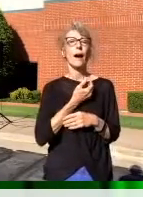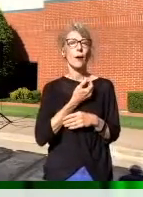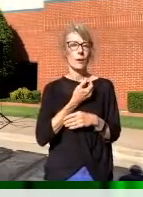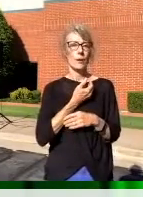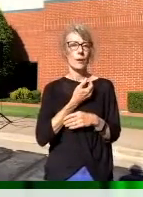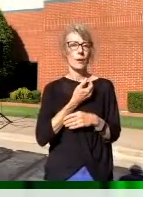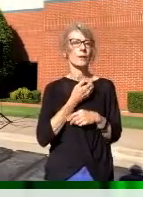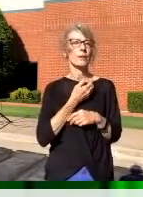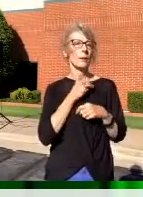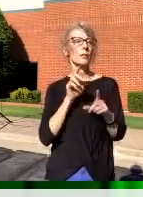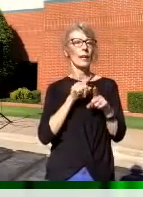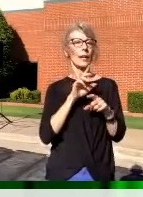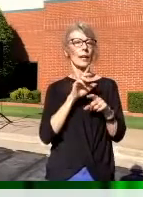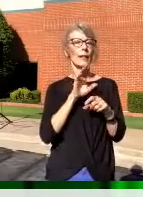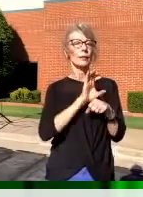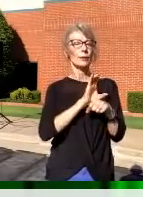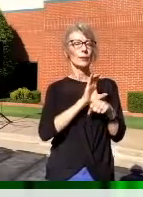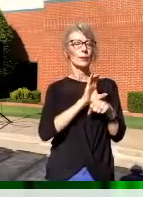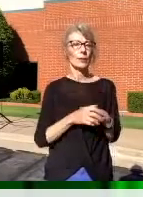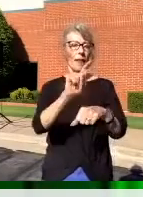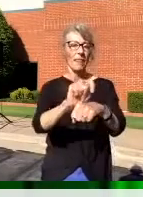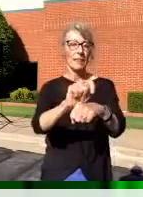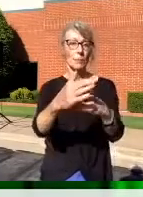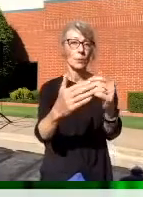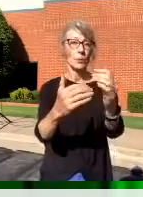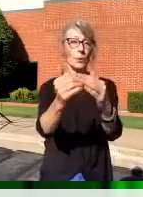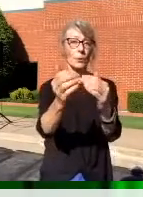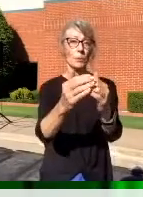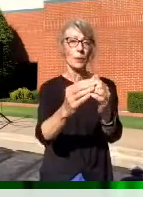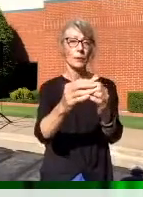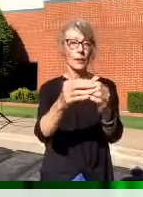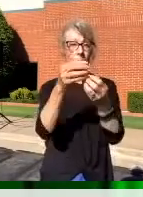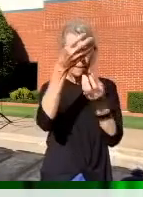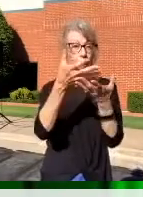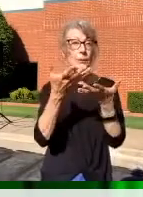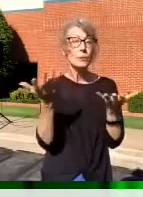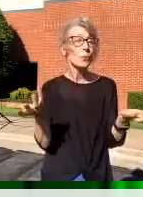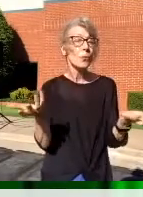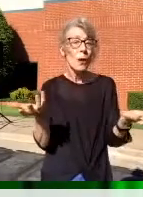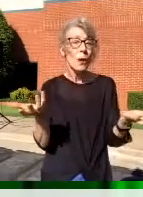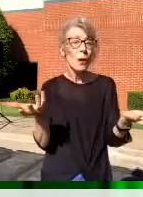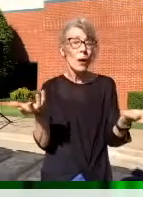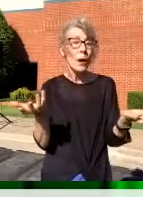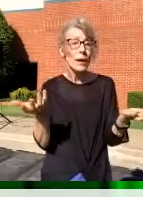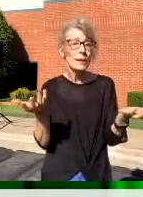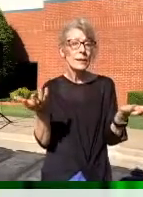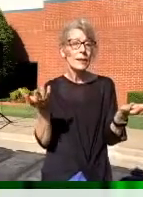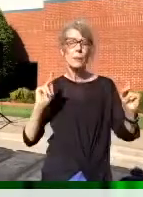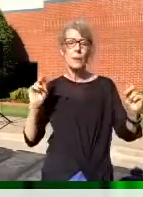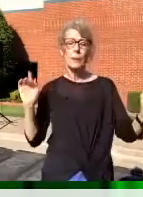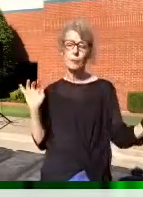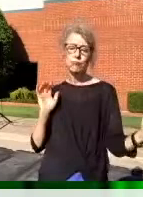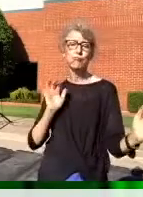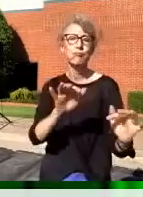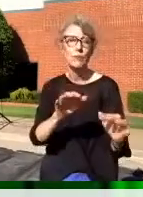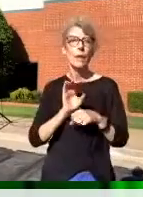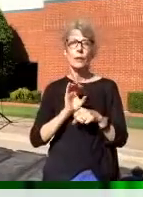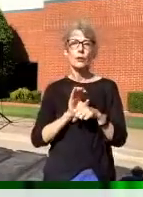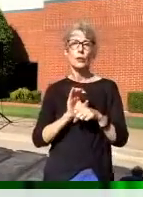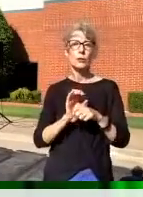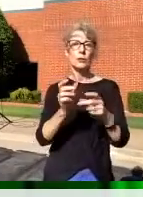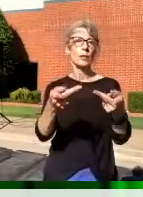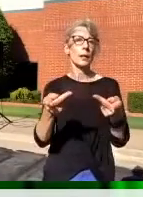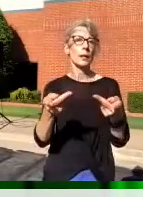built, and the message was, come to us. The temple was a destination. The church is not a destination. The church